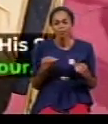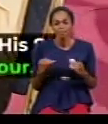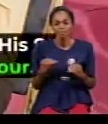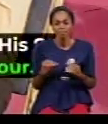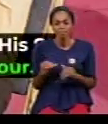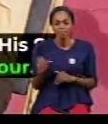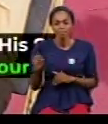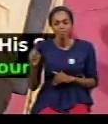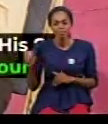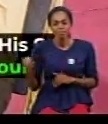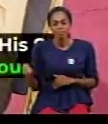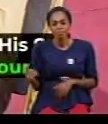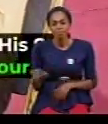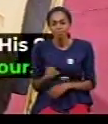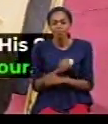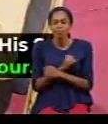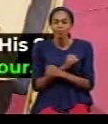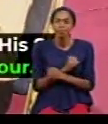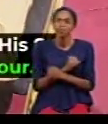done. So